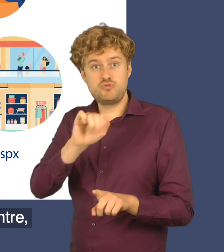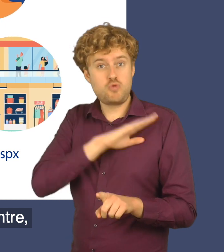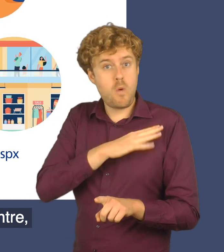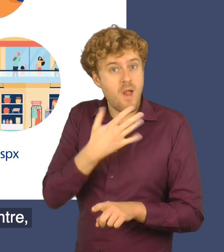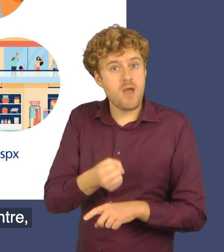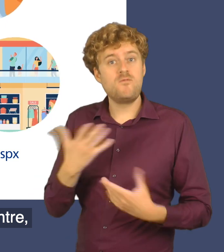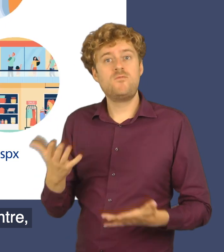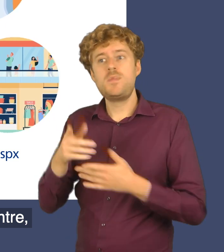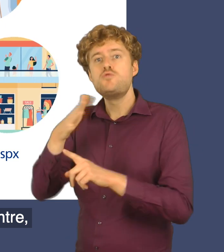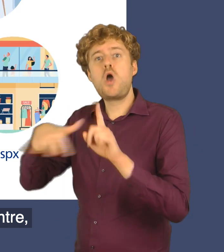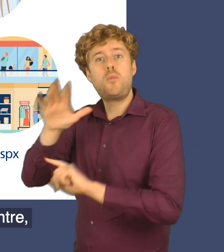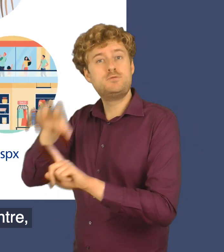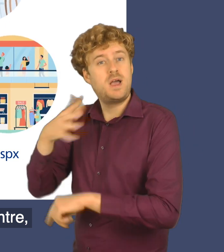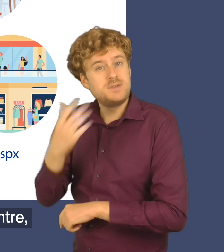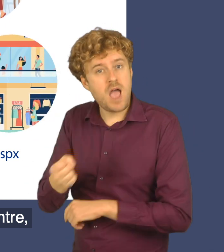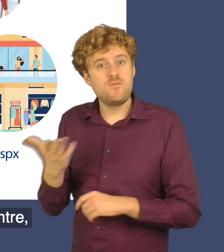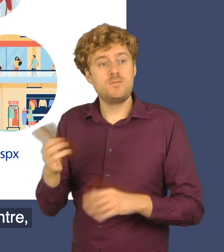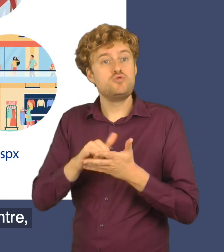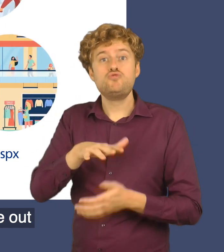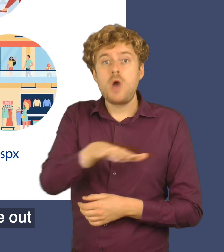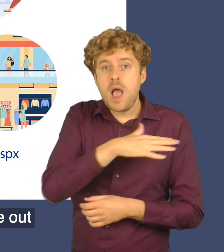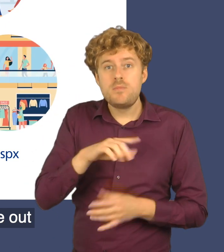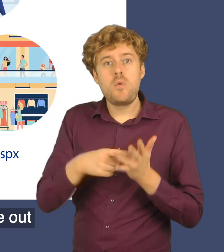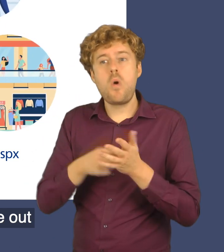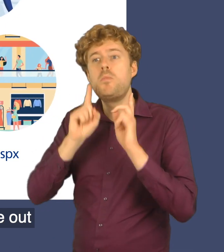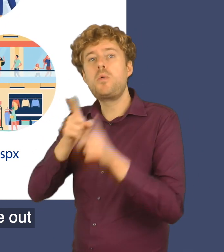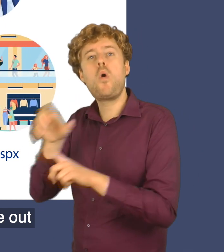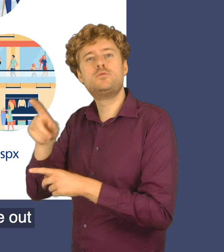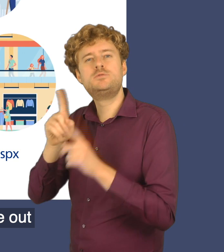centre, local shopping centre or sports club. Look out